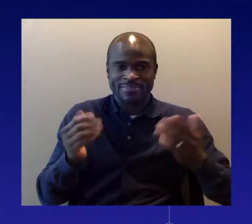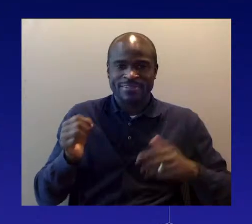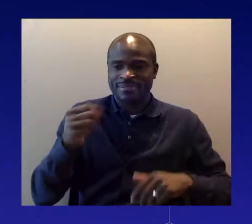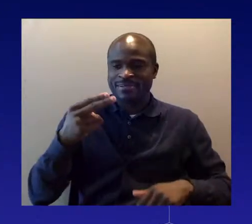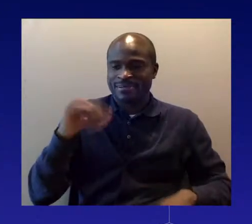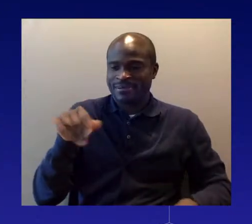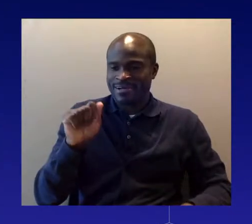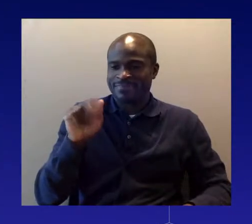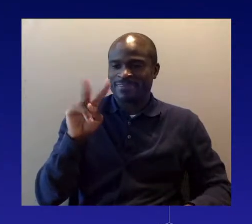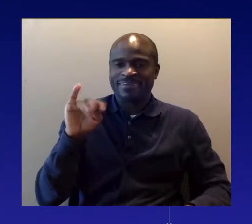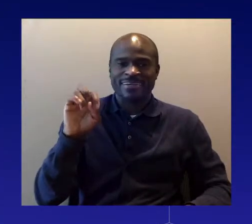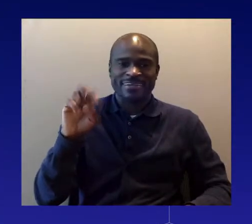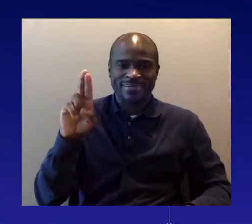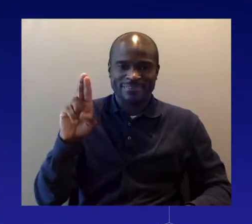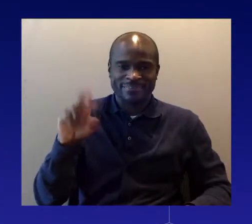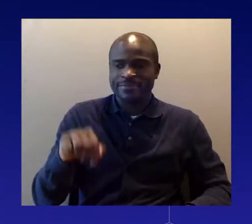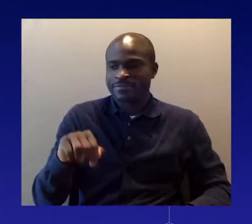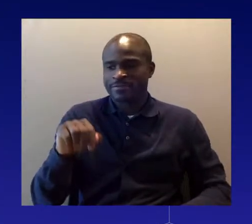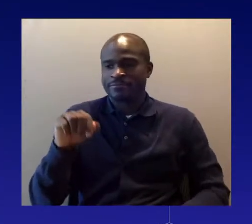Becerra.